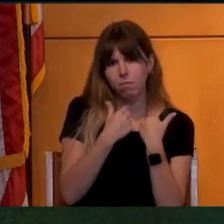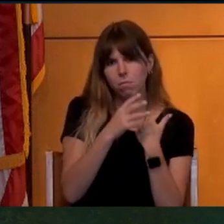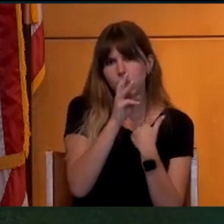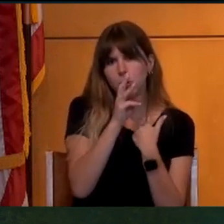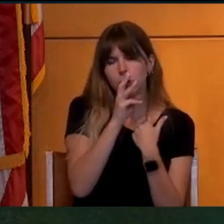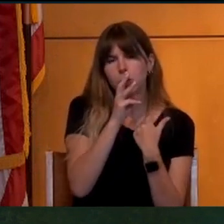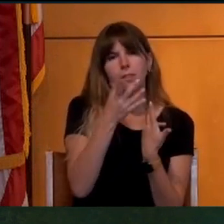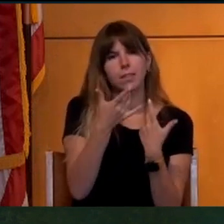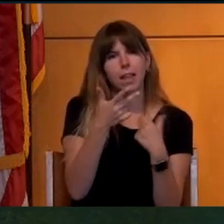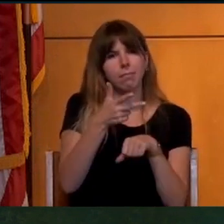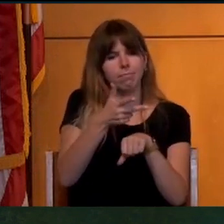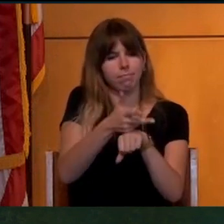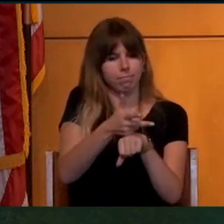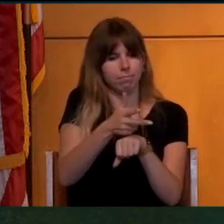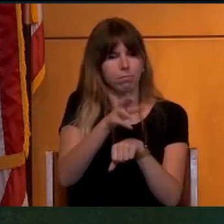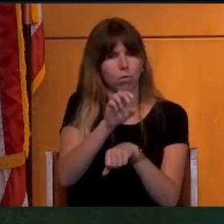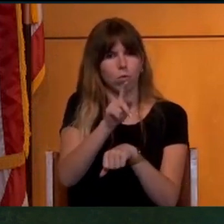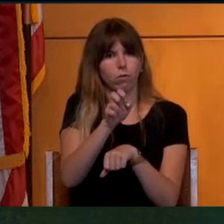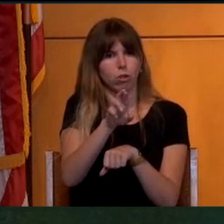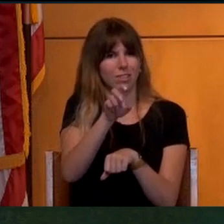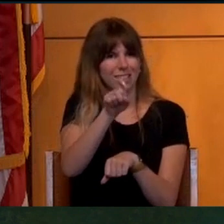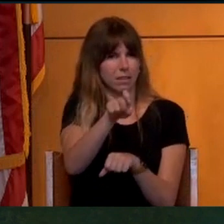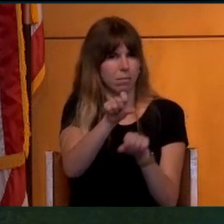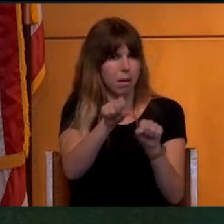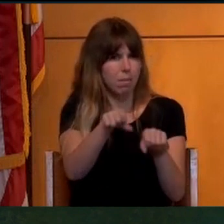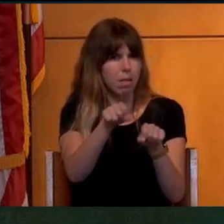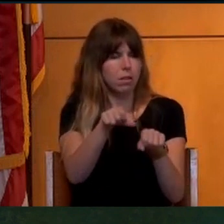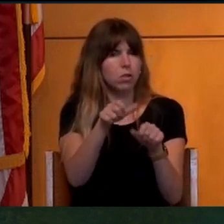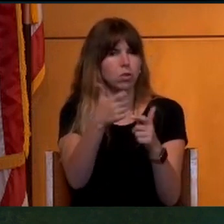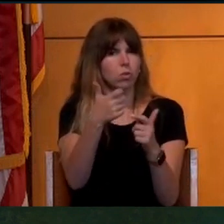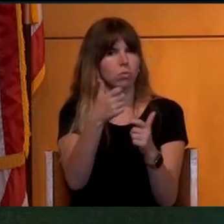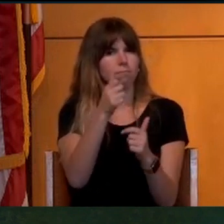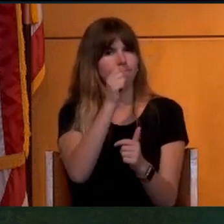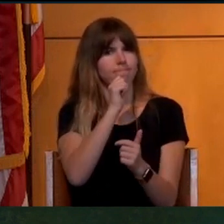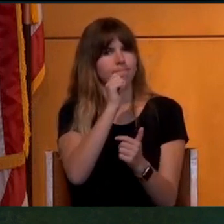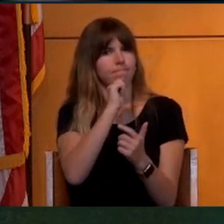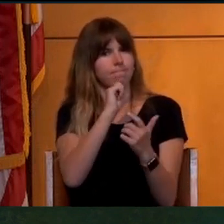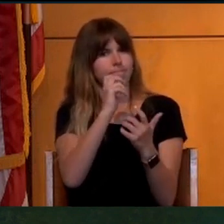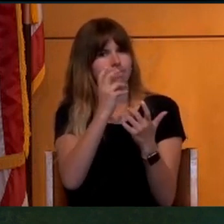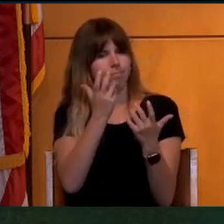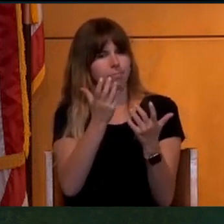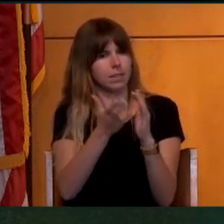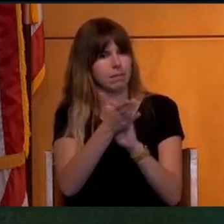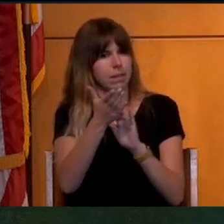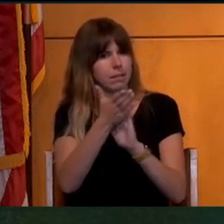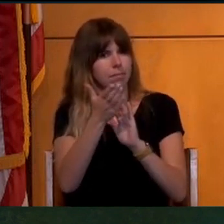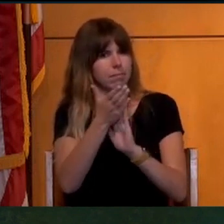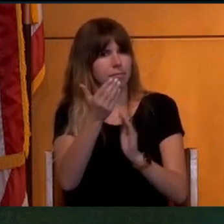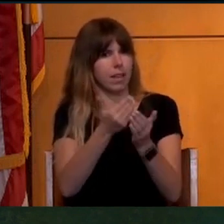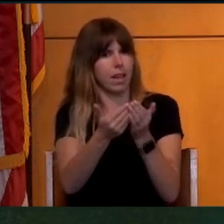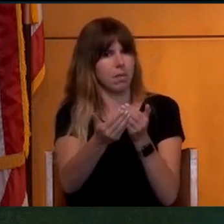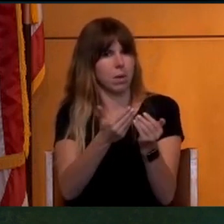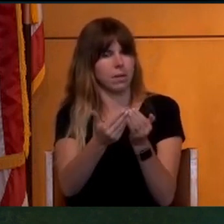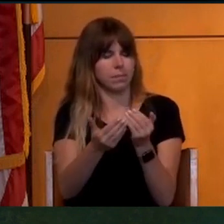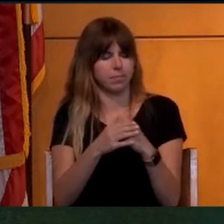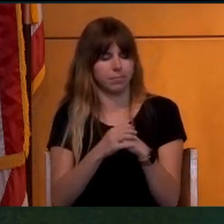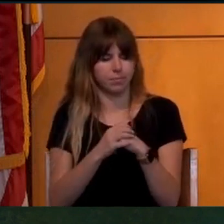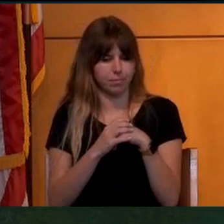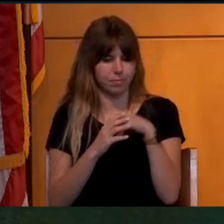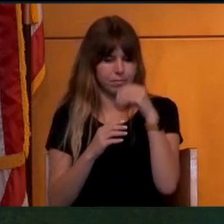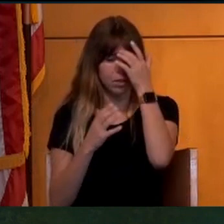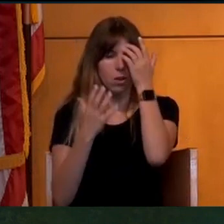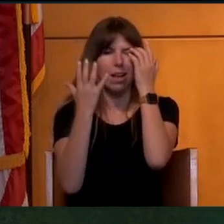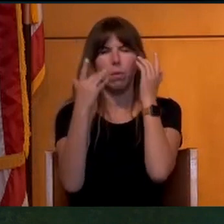a lot of opportunities and extended mission periods, which brought down overall mission risk. So that's why it was